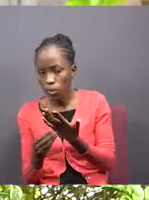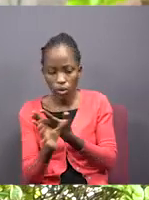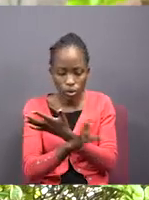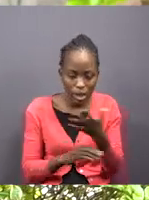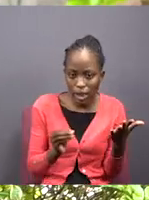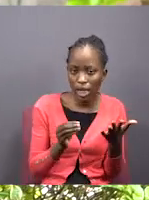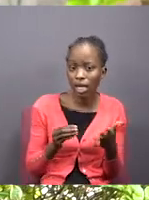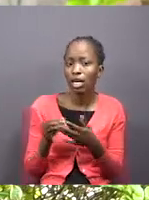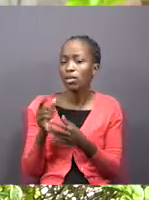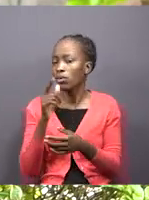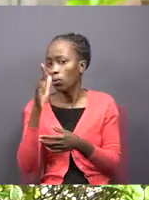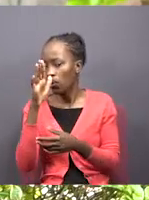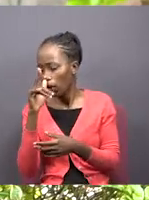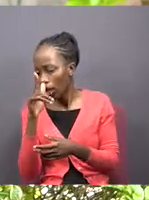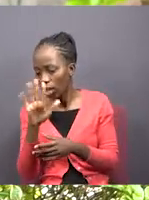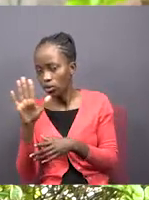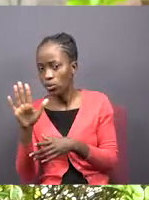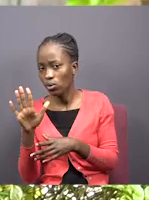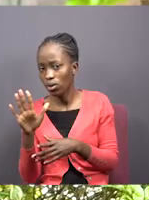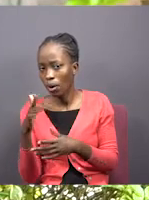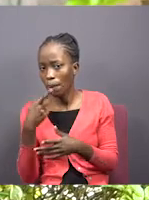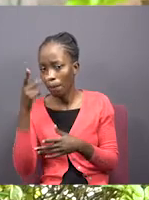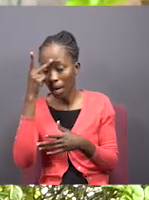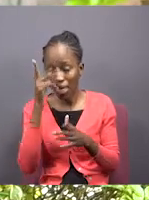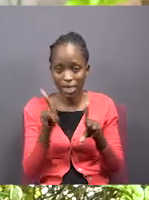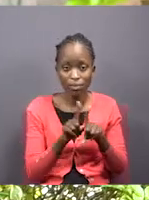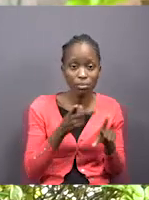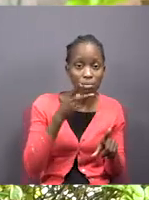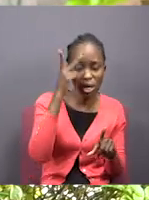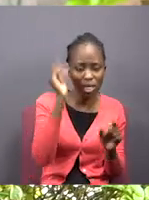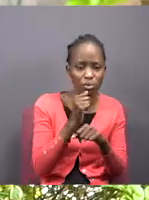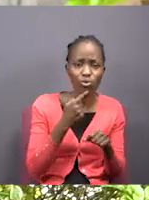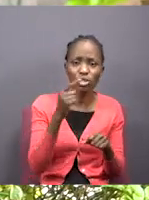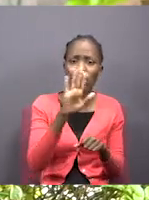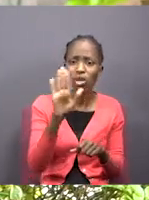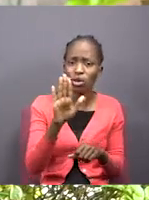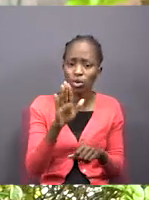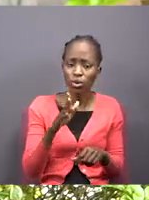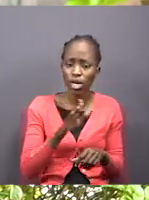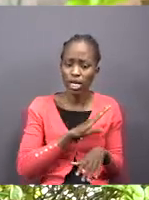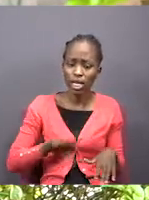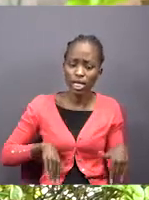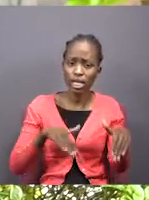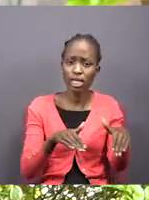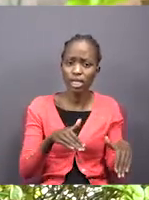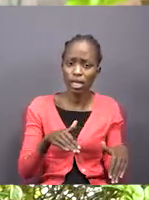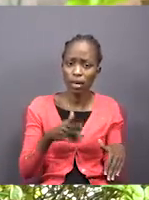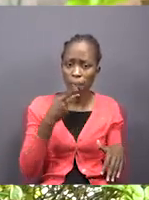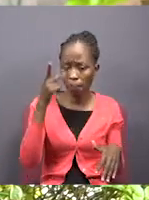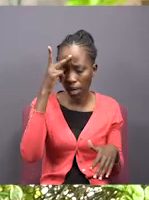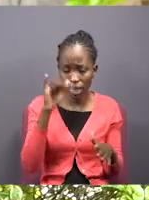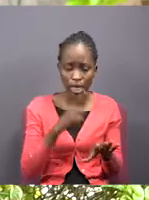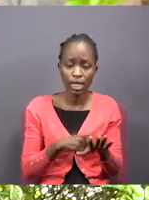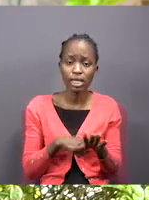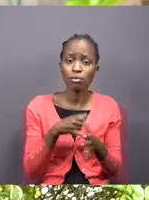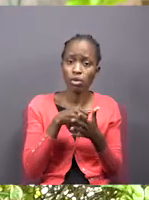other people's and belongings. And parents, you can't say that you are a Christian parent when you are involved in bad